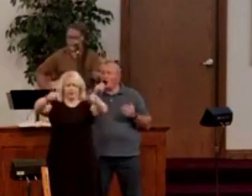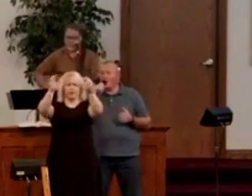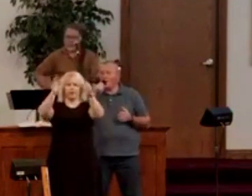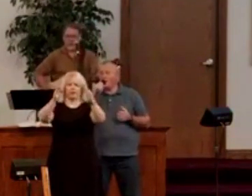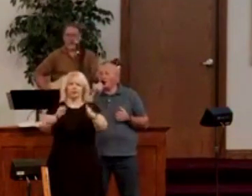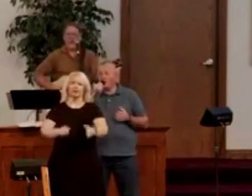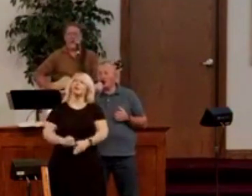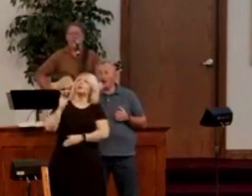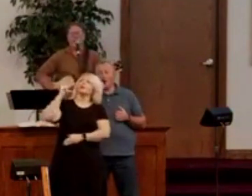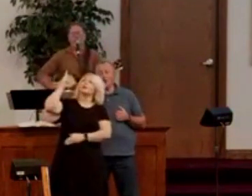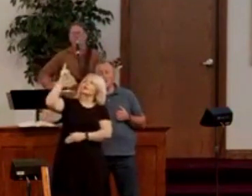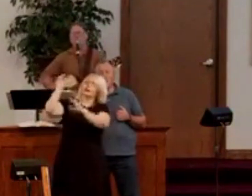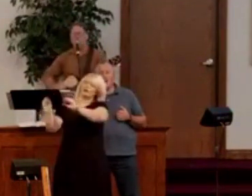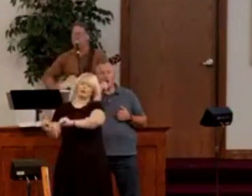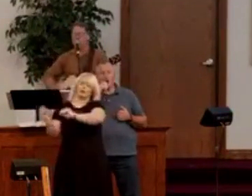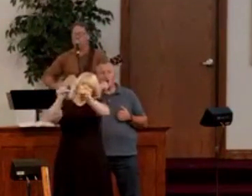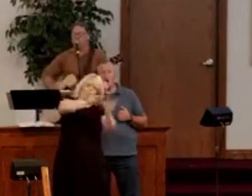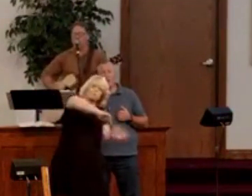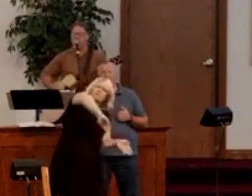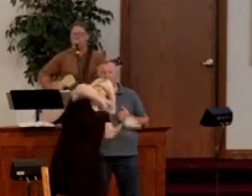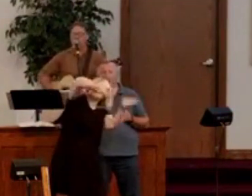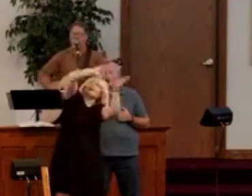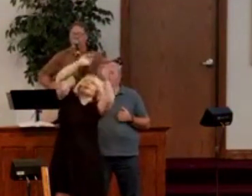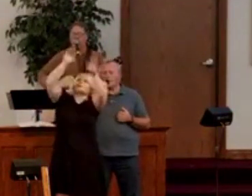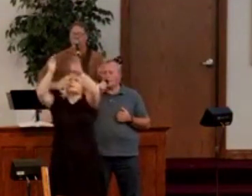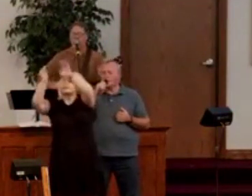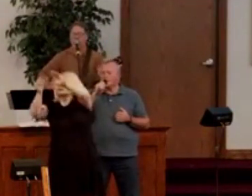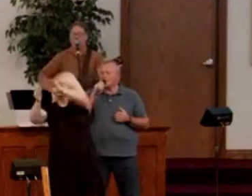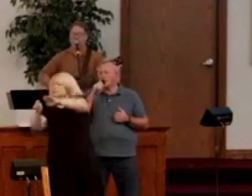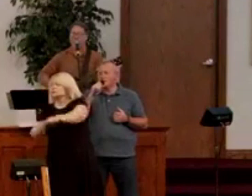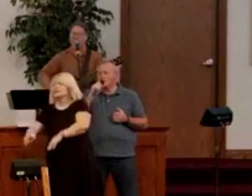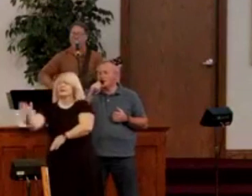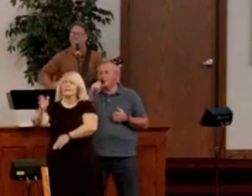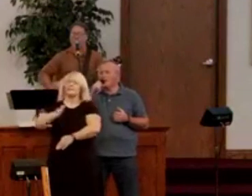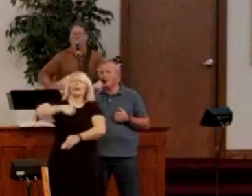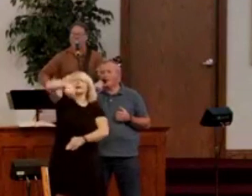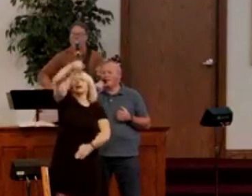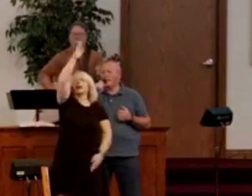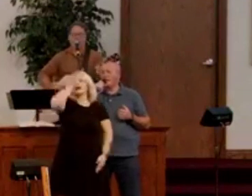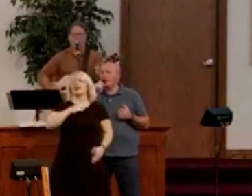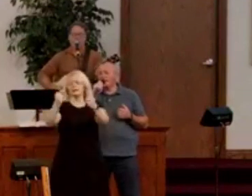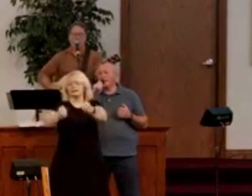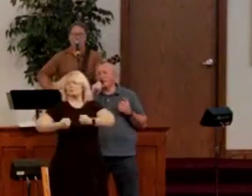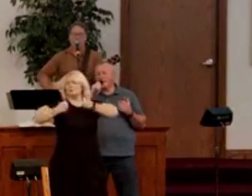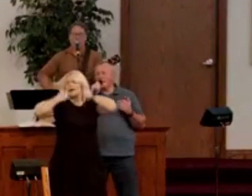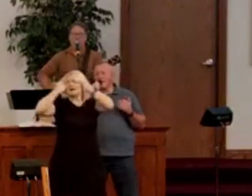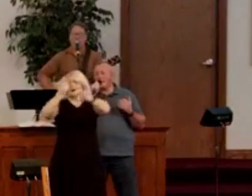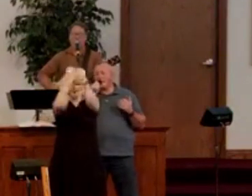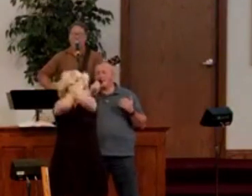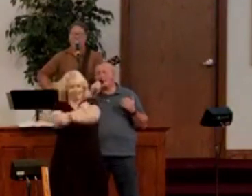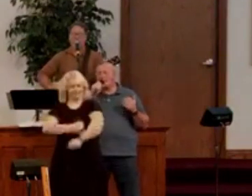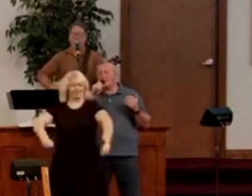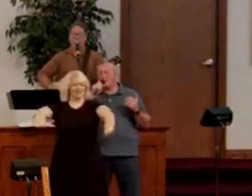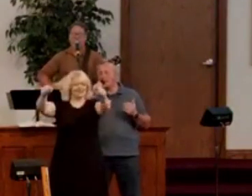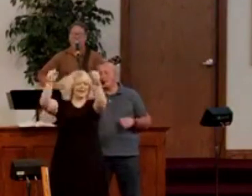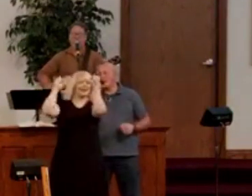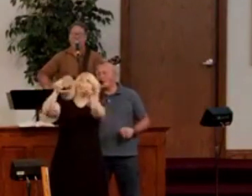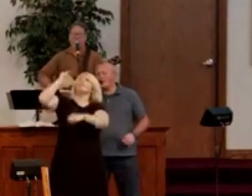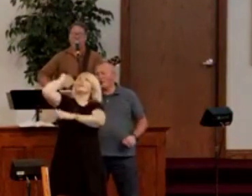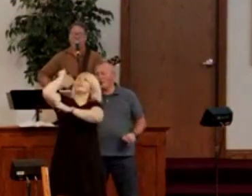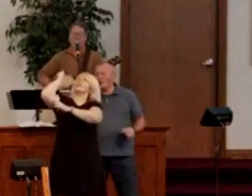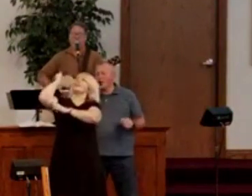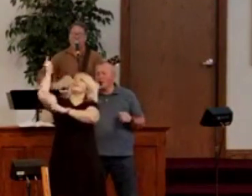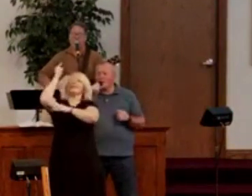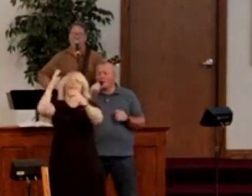Savior, He can move the mountains. Well, my God is mighty to